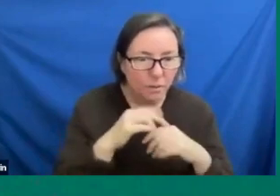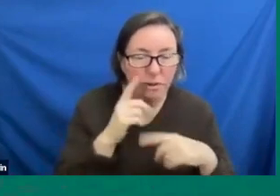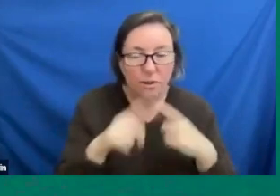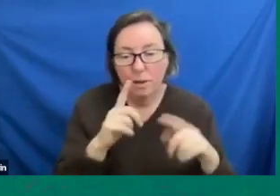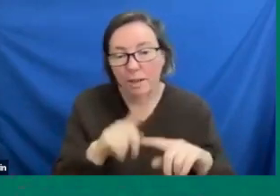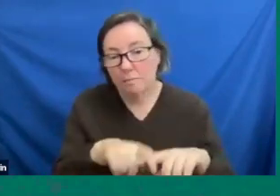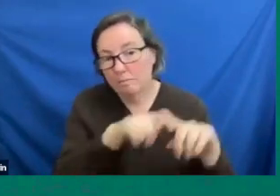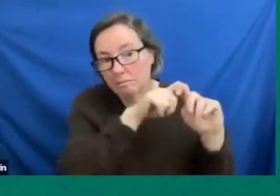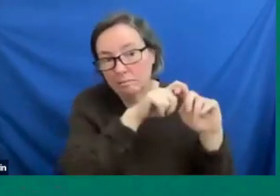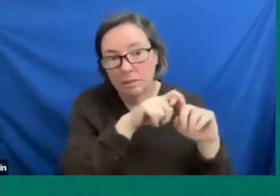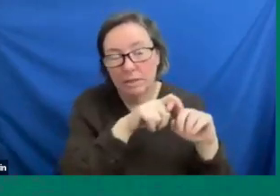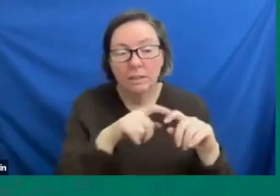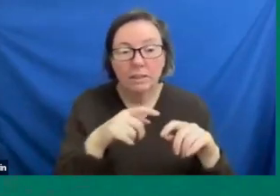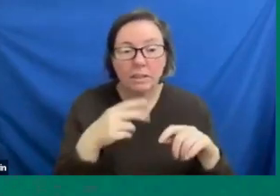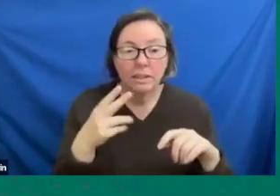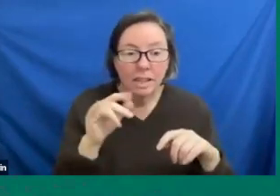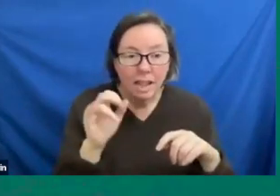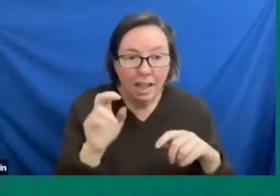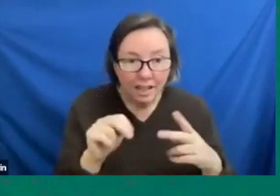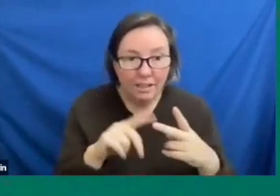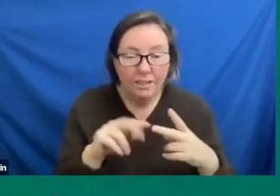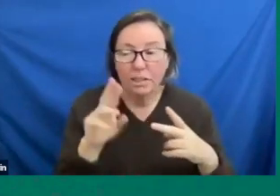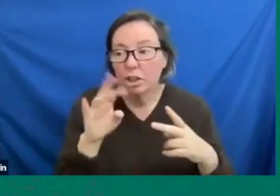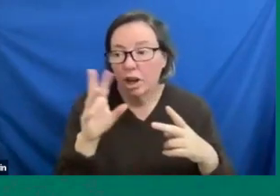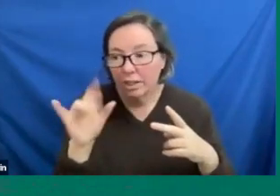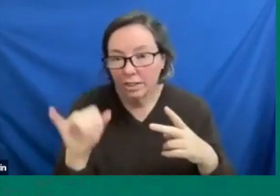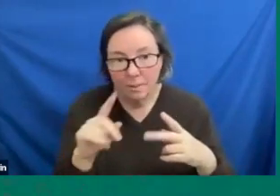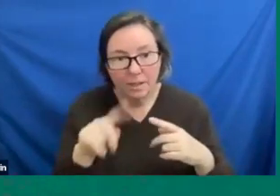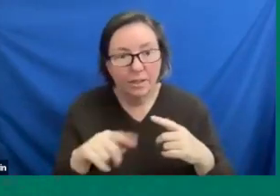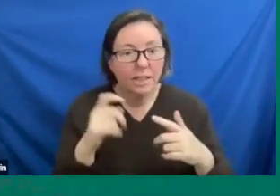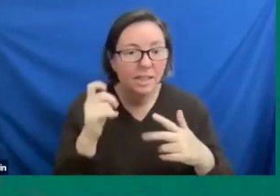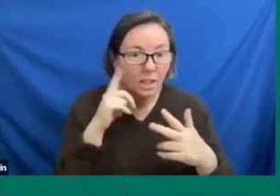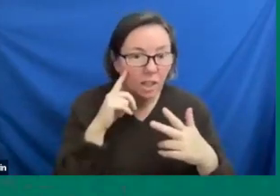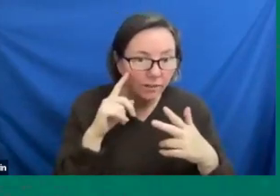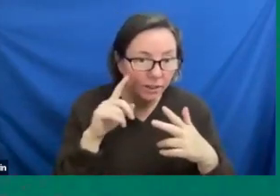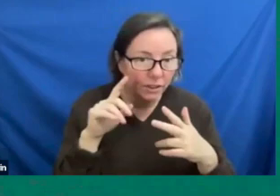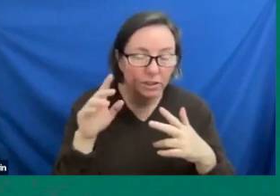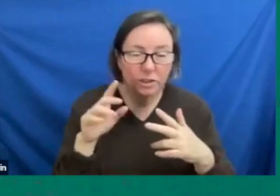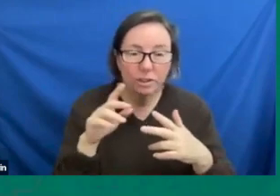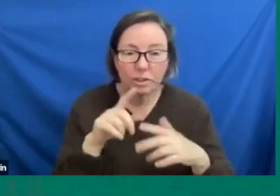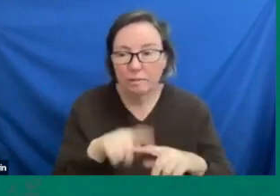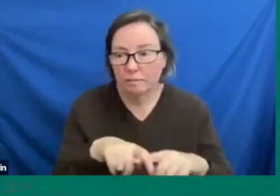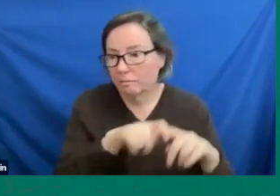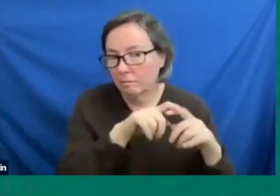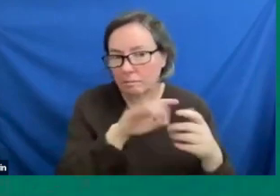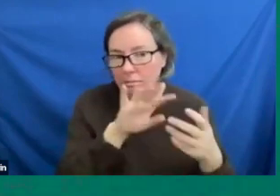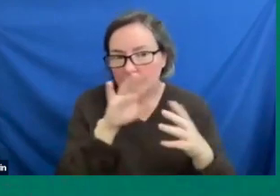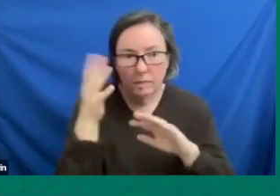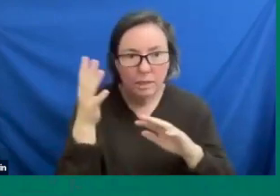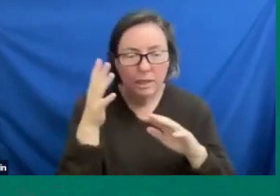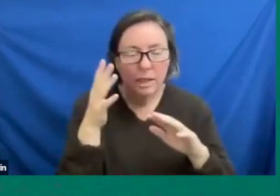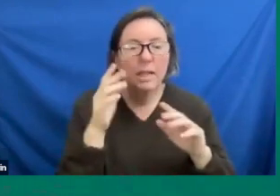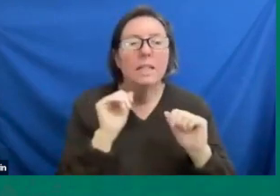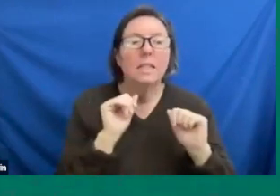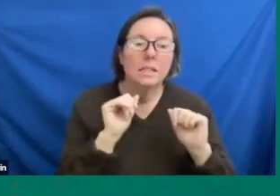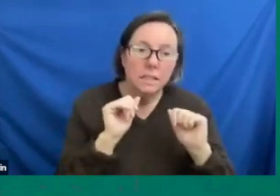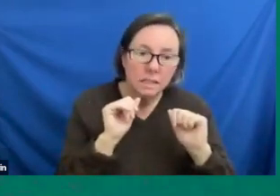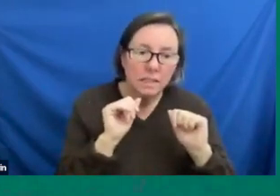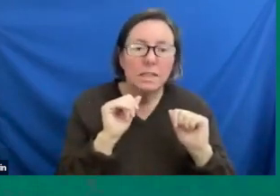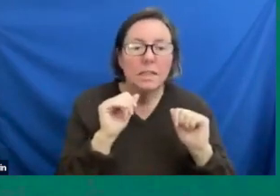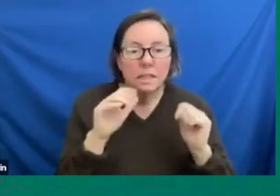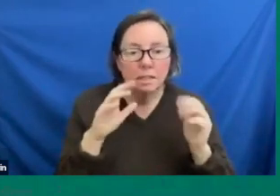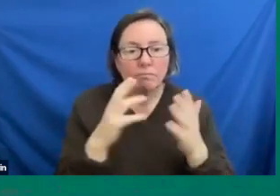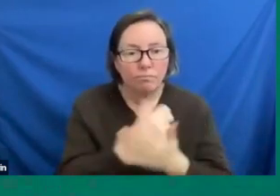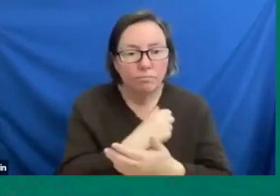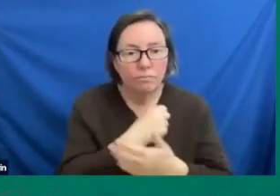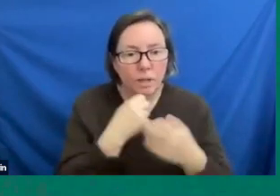Haiti, Roxbury, at the governor's desk. And in that spirit of making good use of an